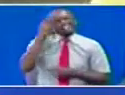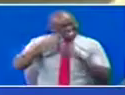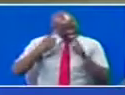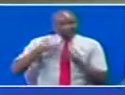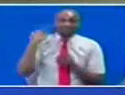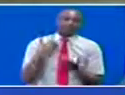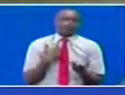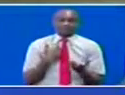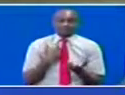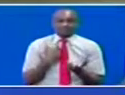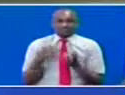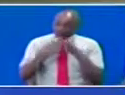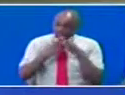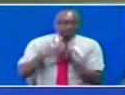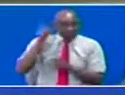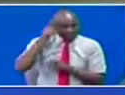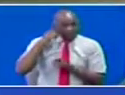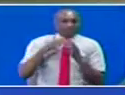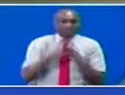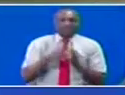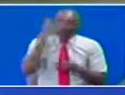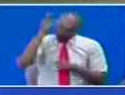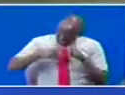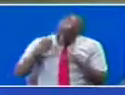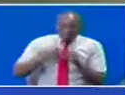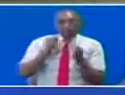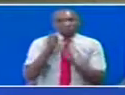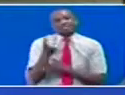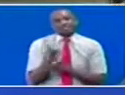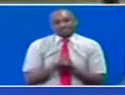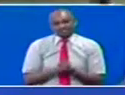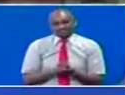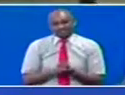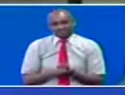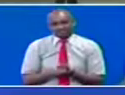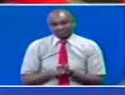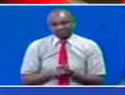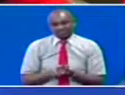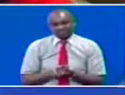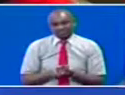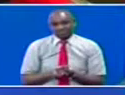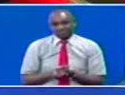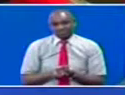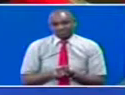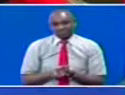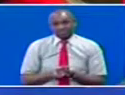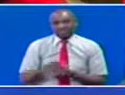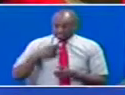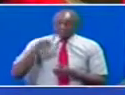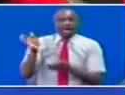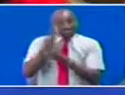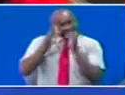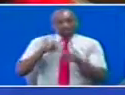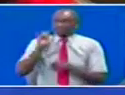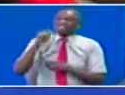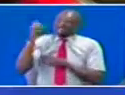United States. Okay. So having me being 40 years to compete still, I love it. We have been called ambassadors of this country for